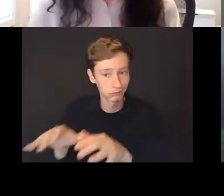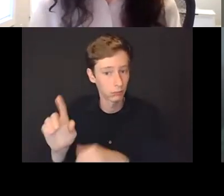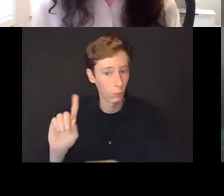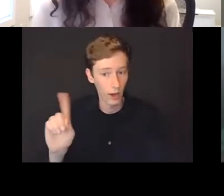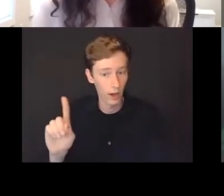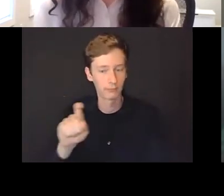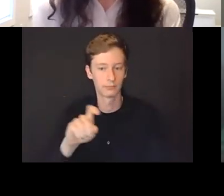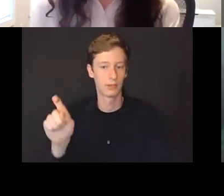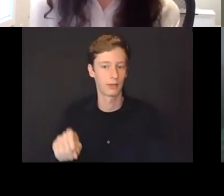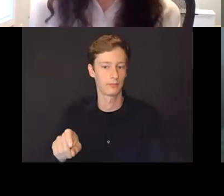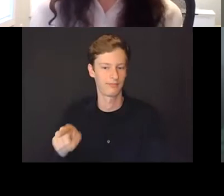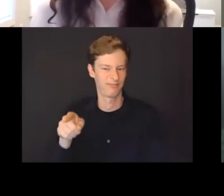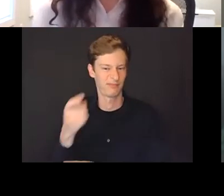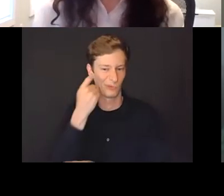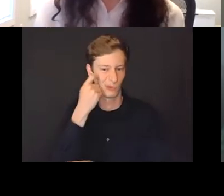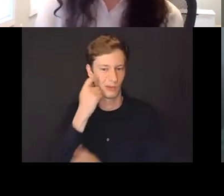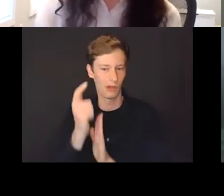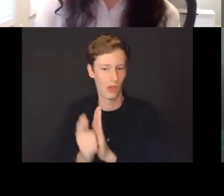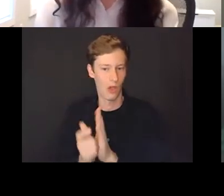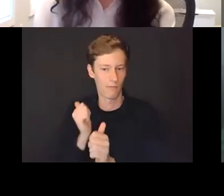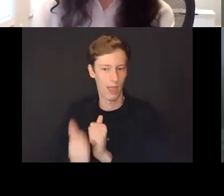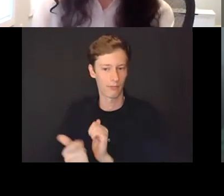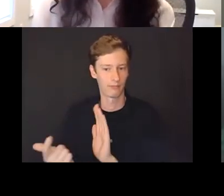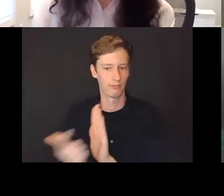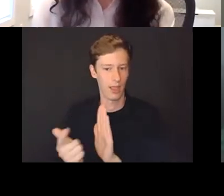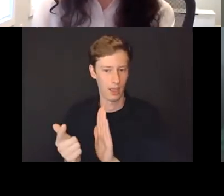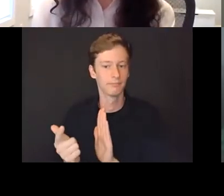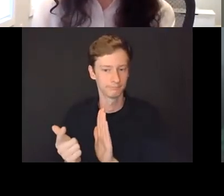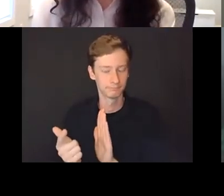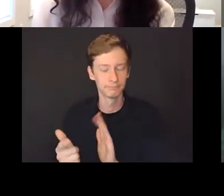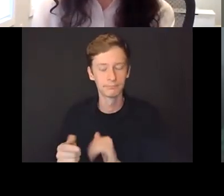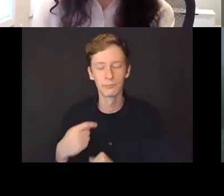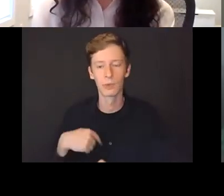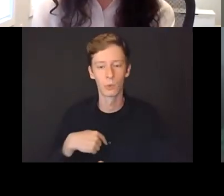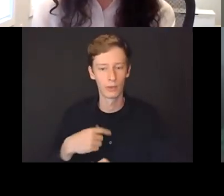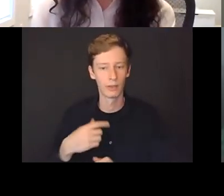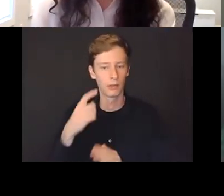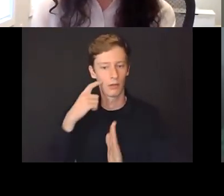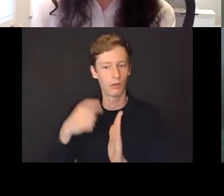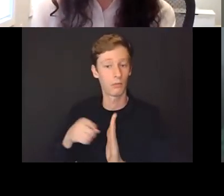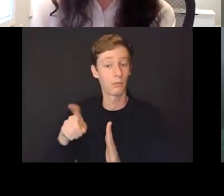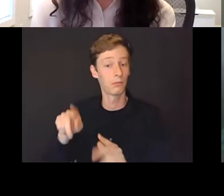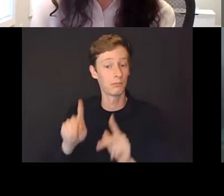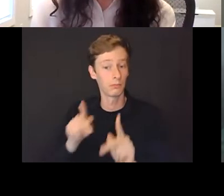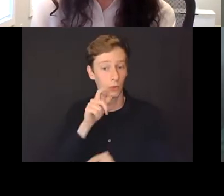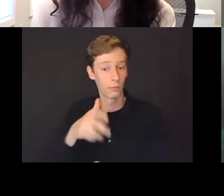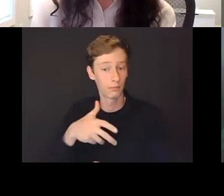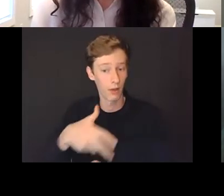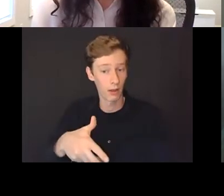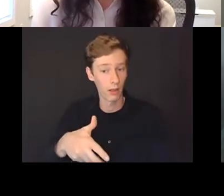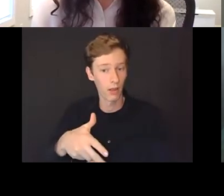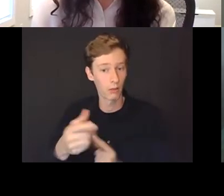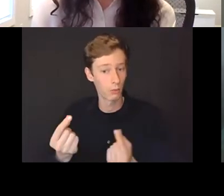with their recent bans and their recent laws. We saw pregnant people having